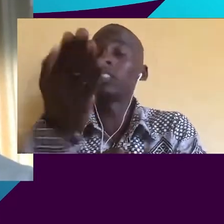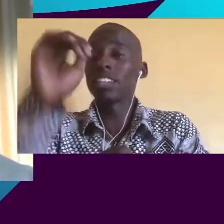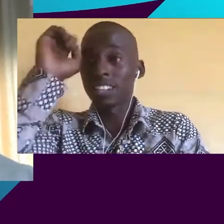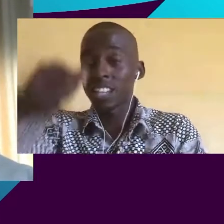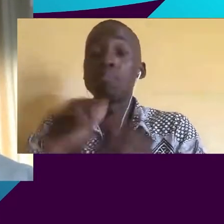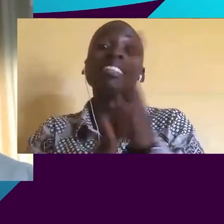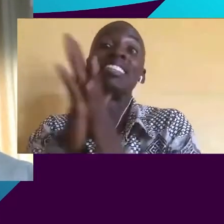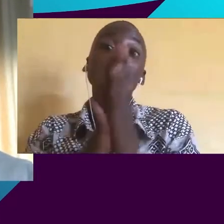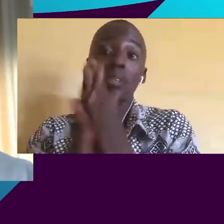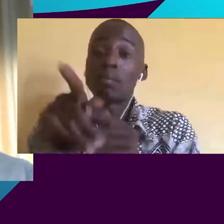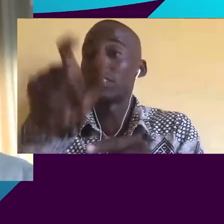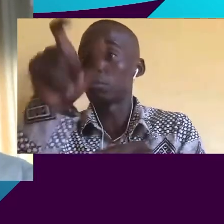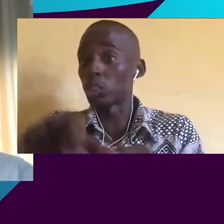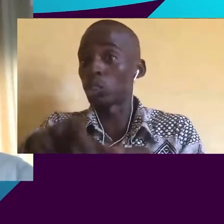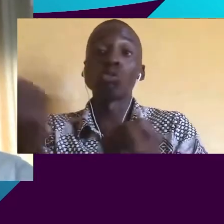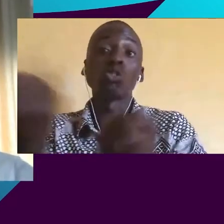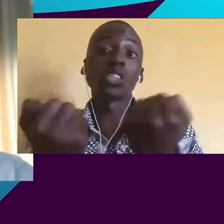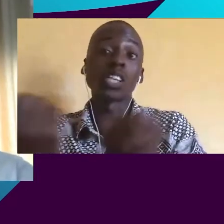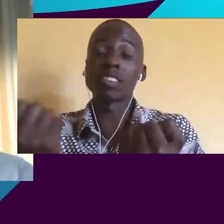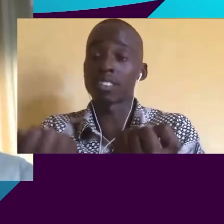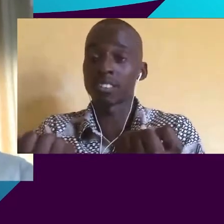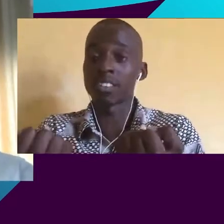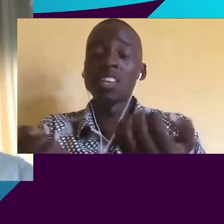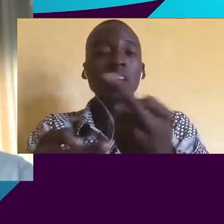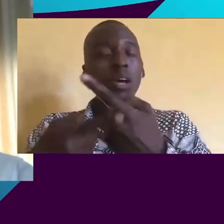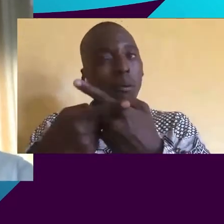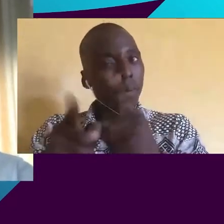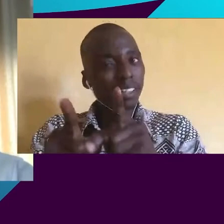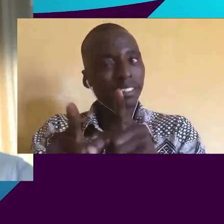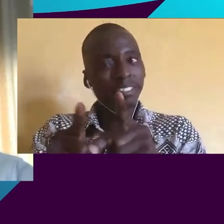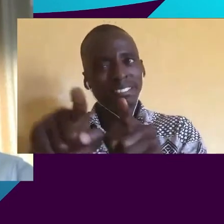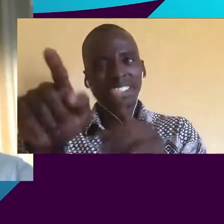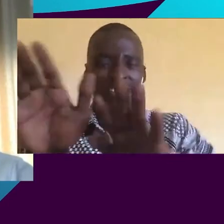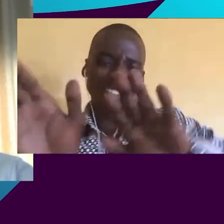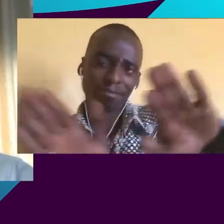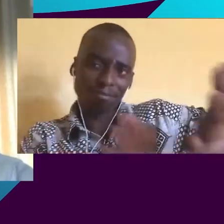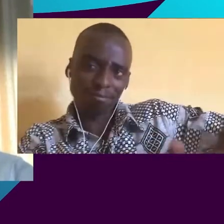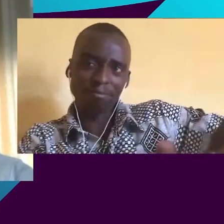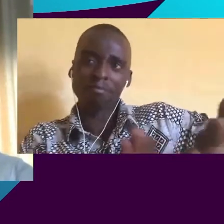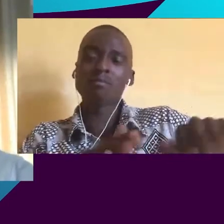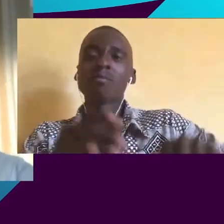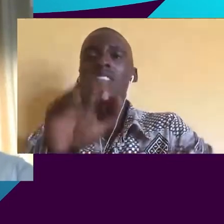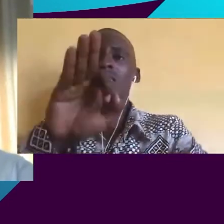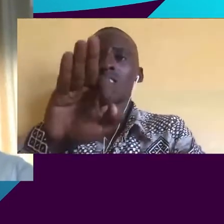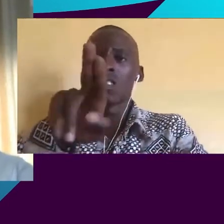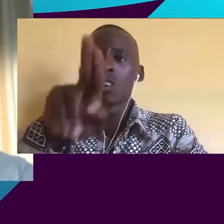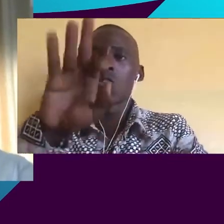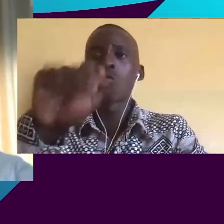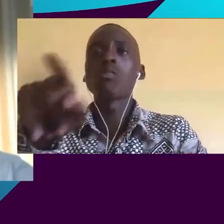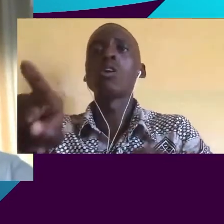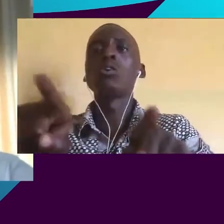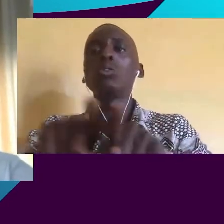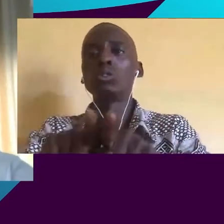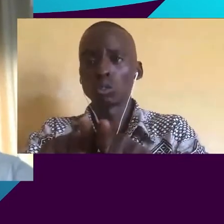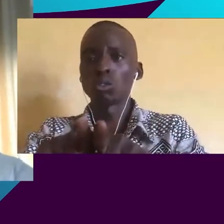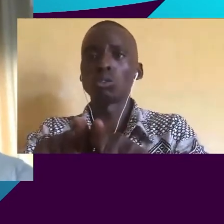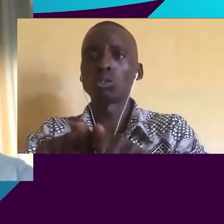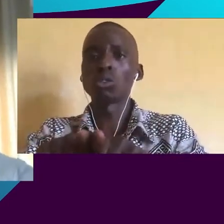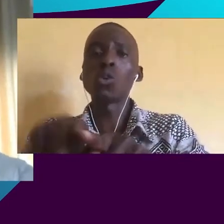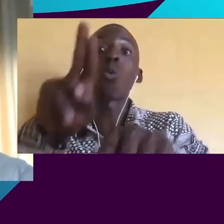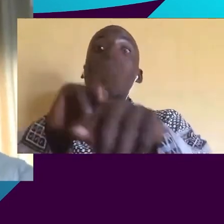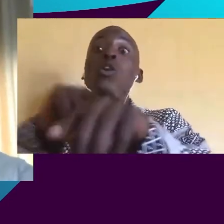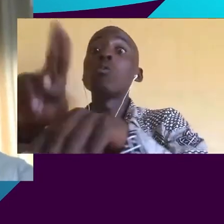who is driving. But leave alone that. Now, FUFA also, we remunerate players. When they go out there